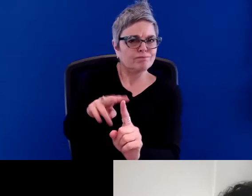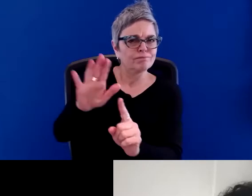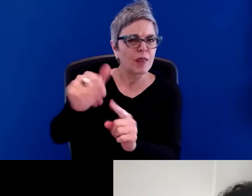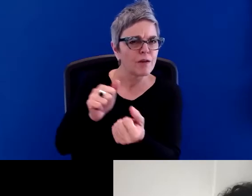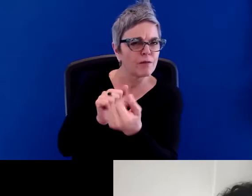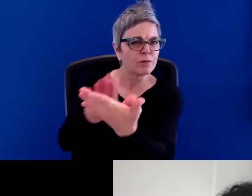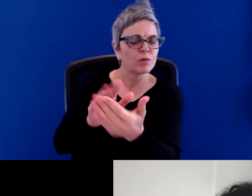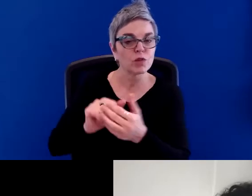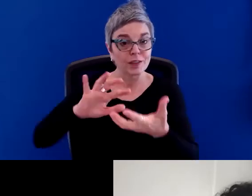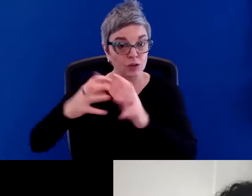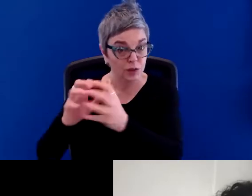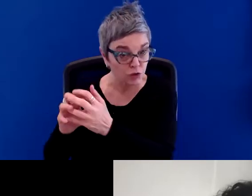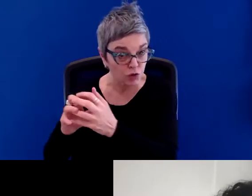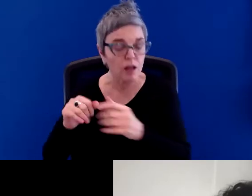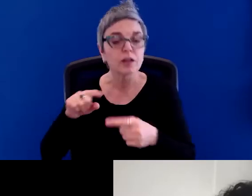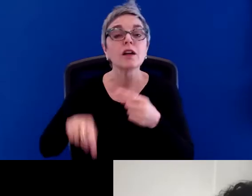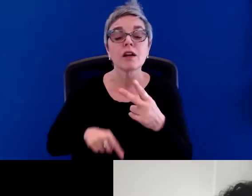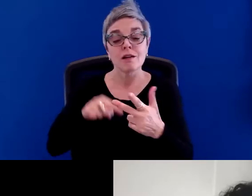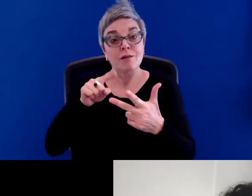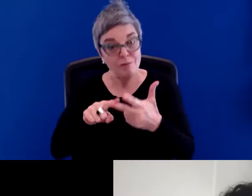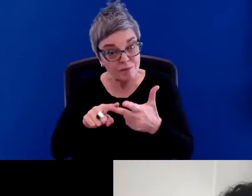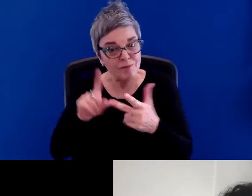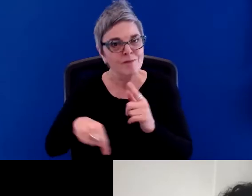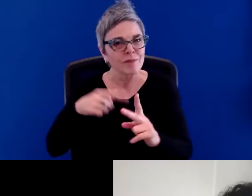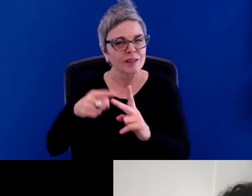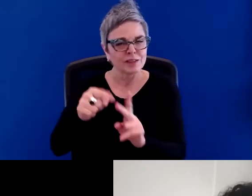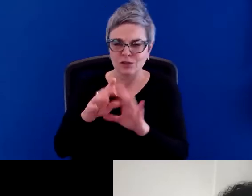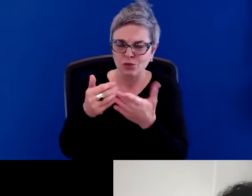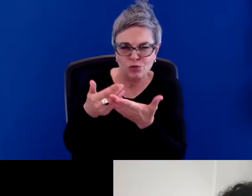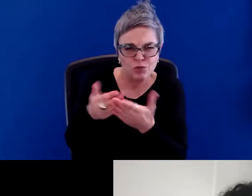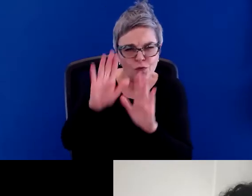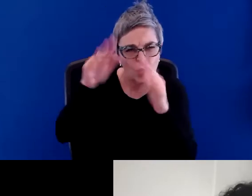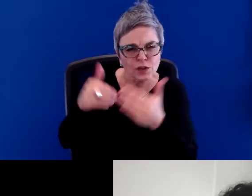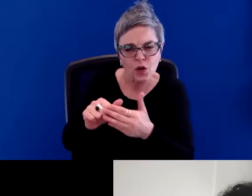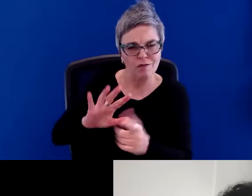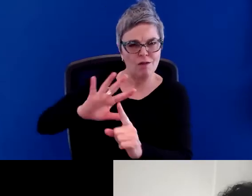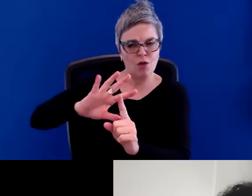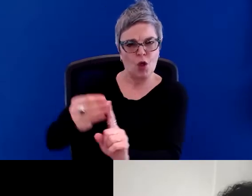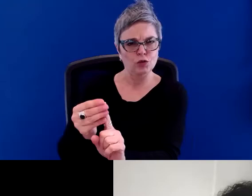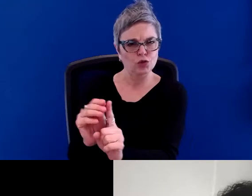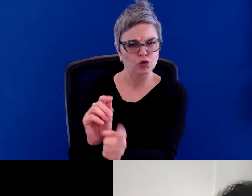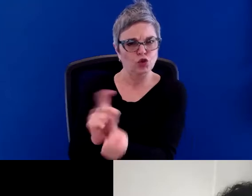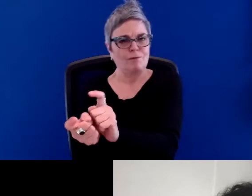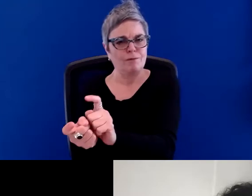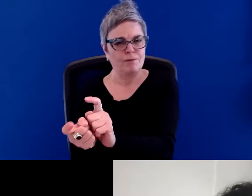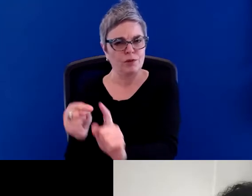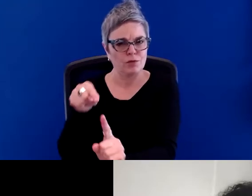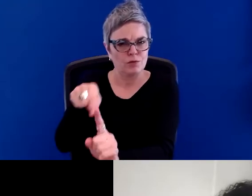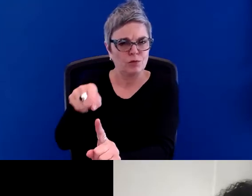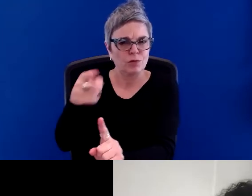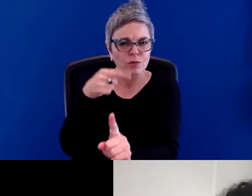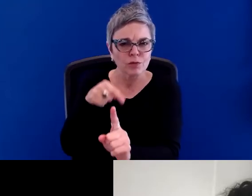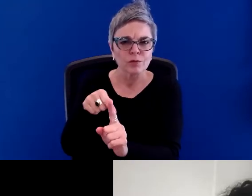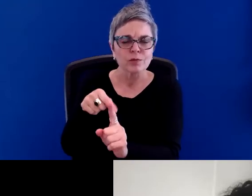focus on culture shifts to really critique negative representations of or discourses about women of color as